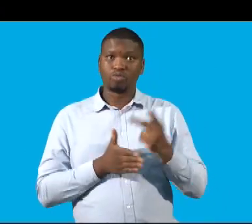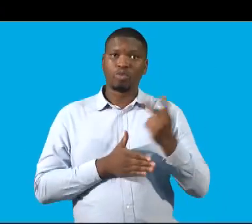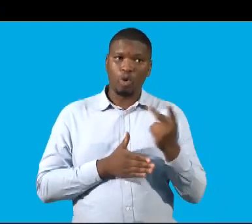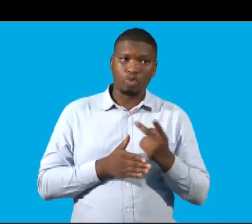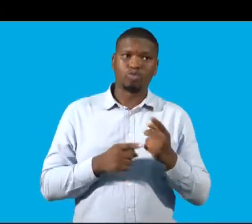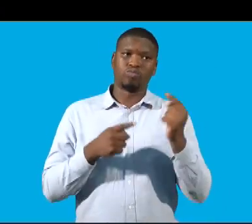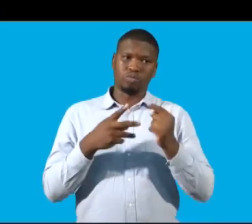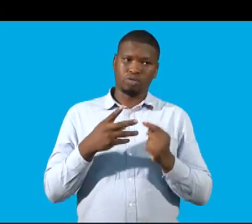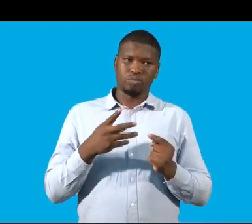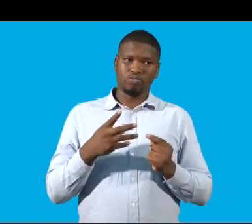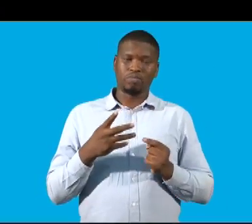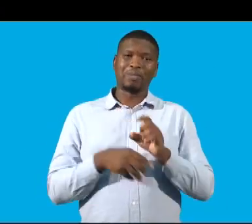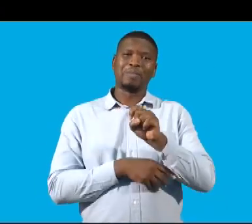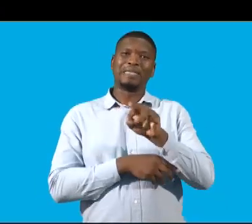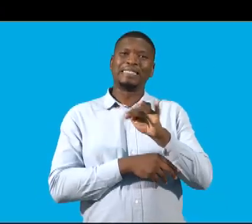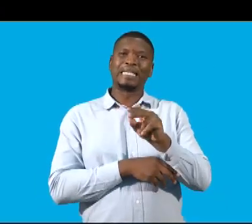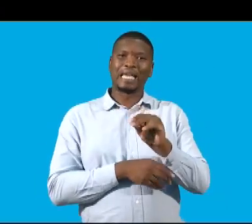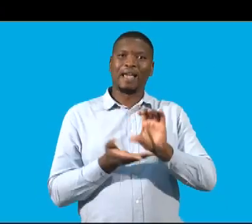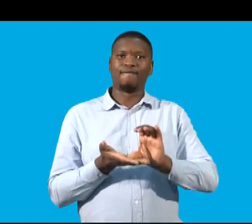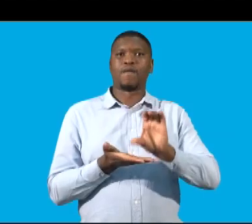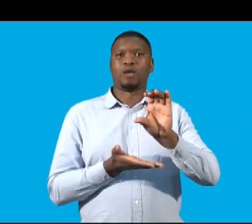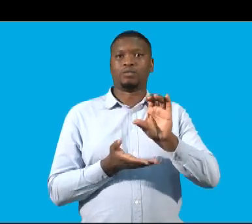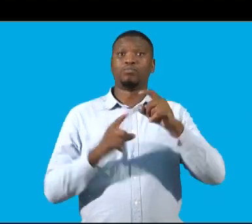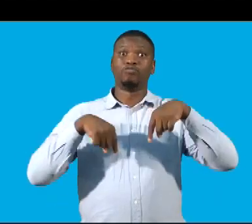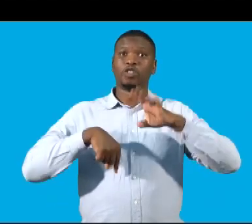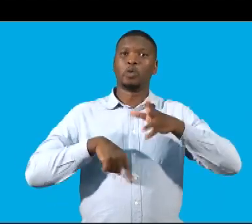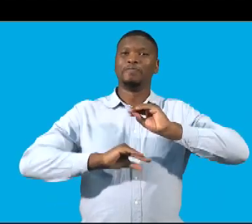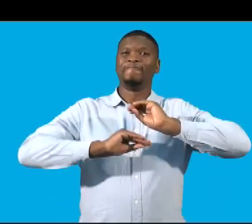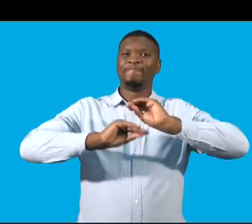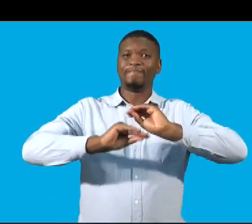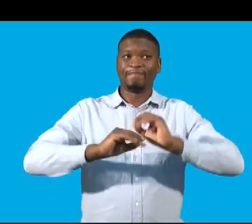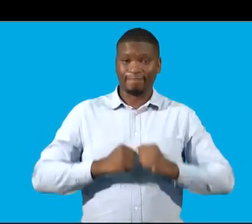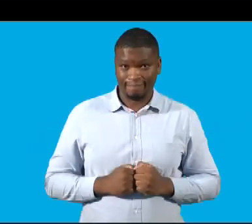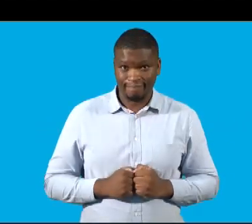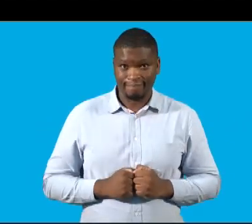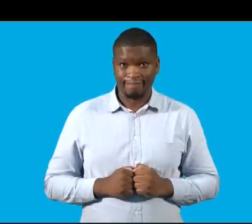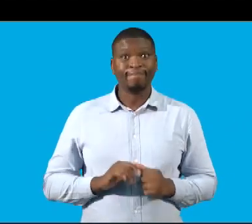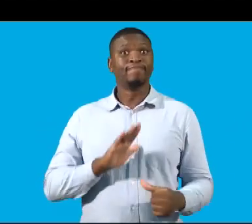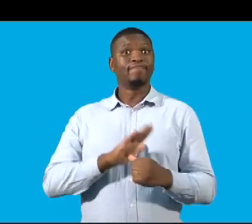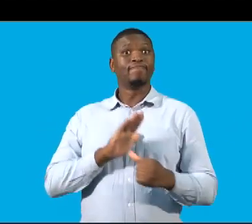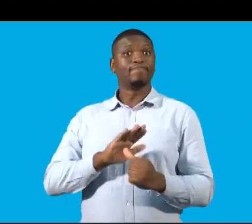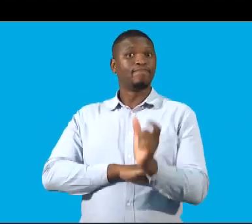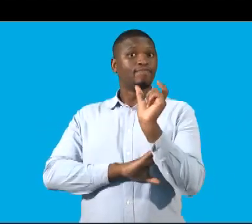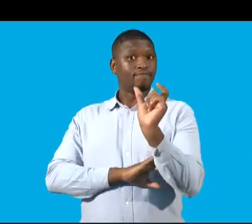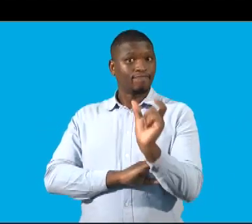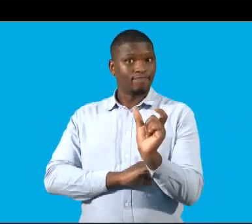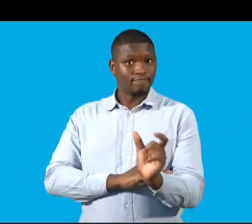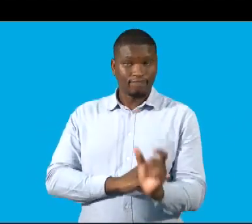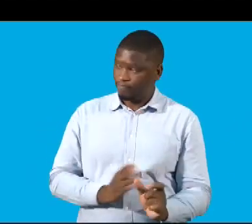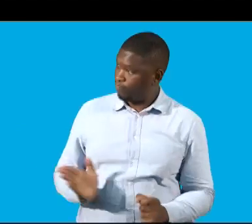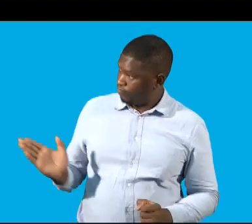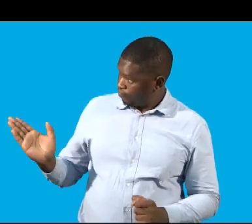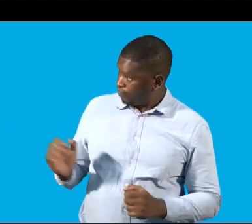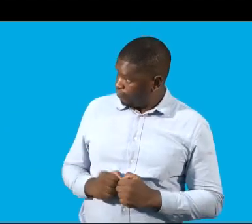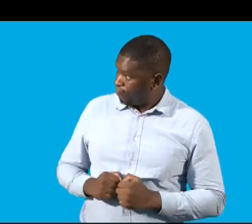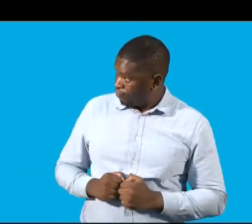sinking funds. So those are the things that we are going to address in this lesson. Now, when it comes to the keywords, these are the keywords that you